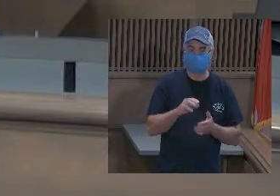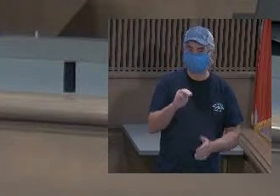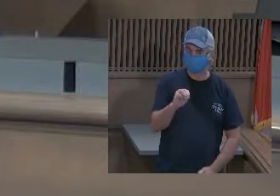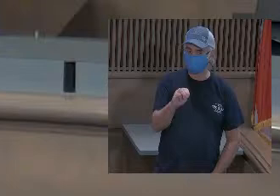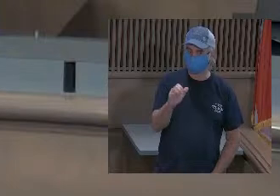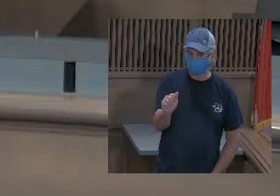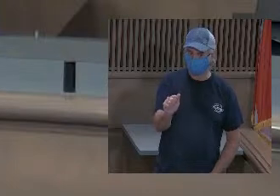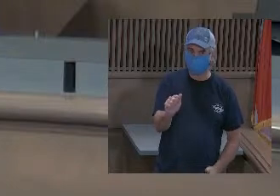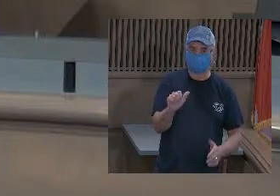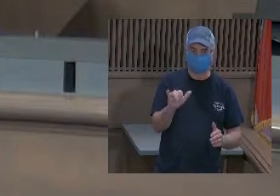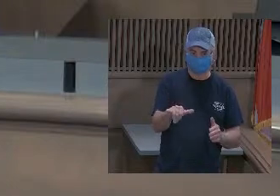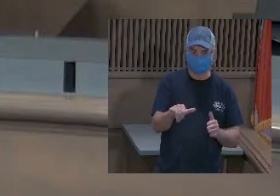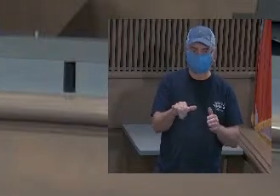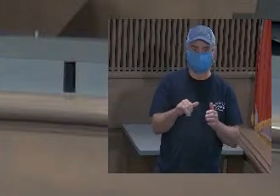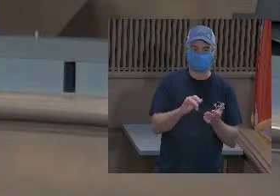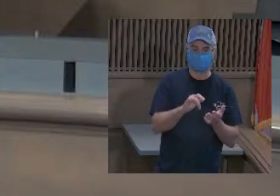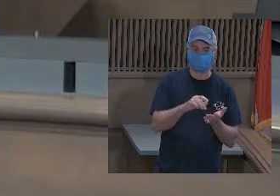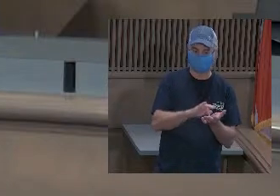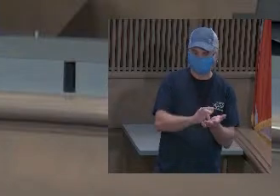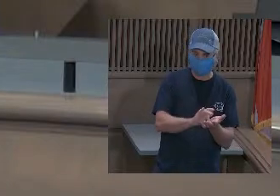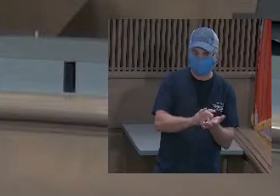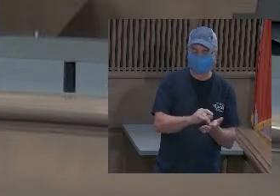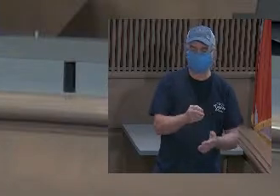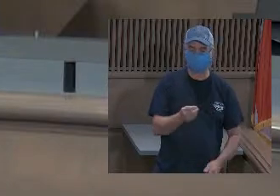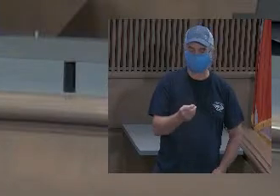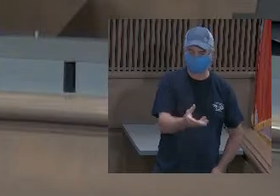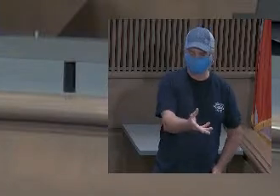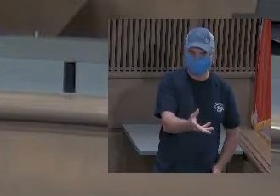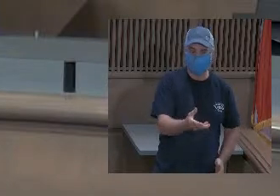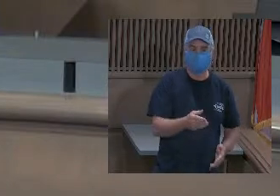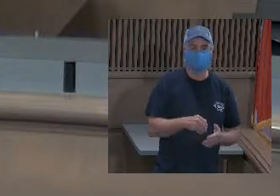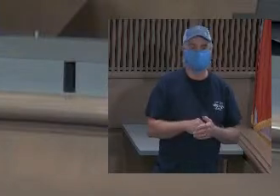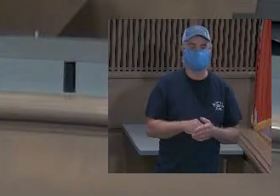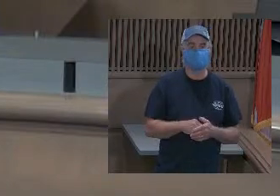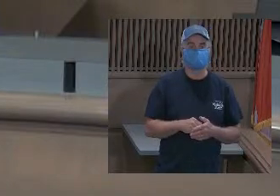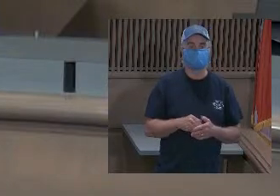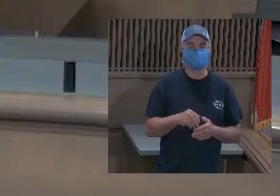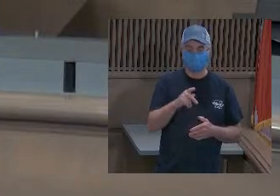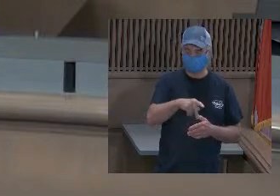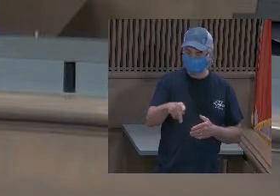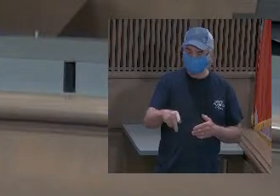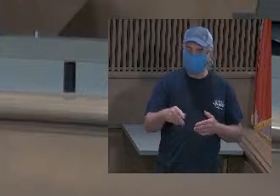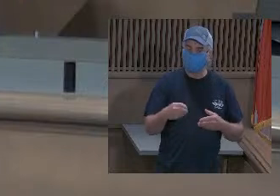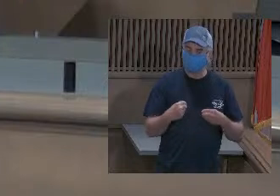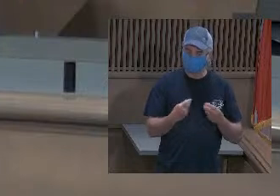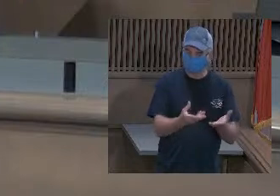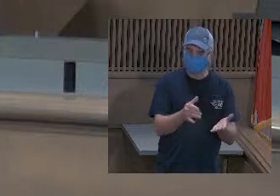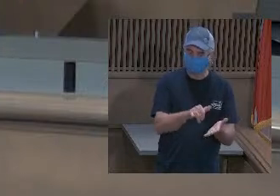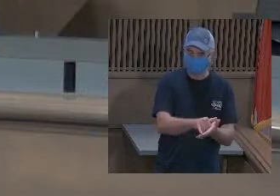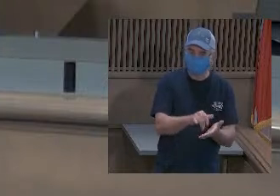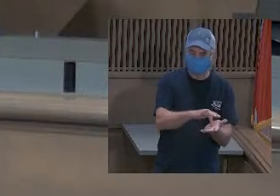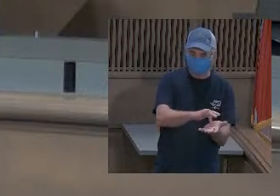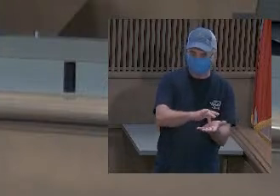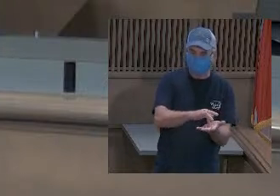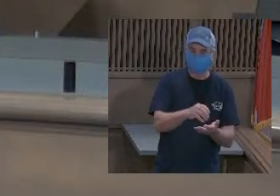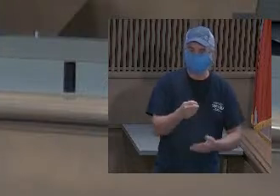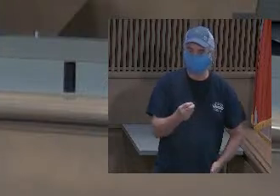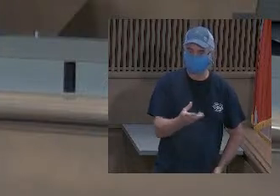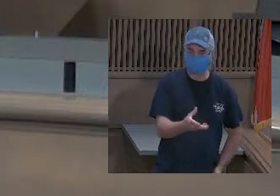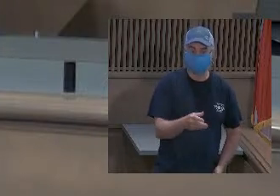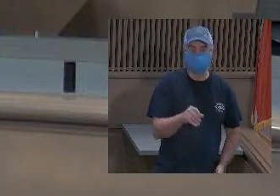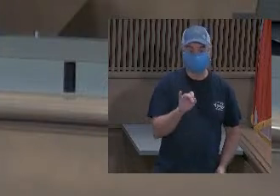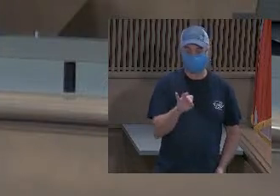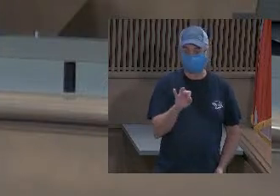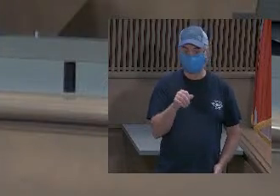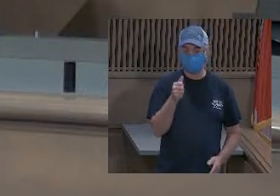antibody infusion or treatment is something that we have, that Phoebe is administering. If you test